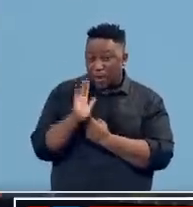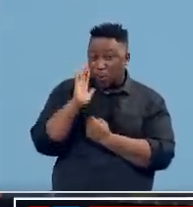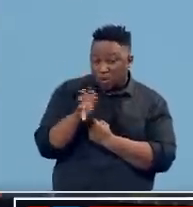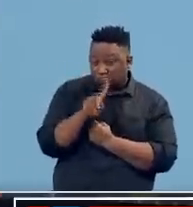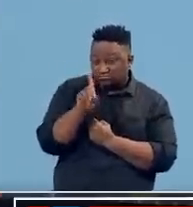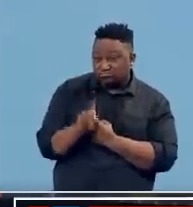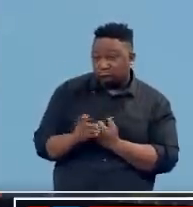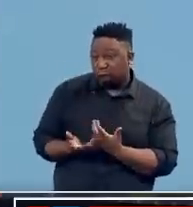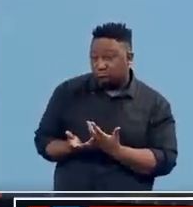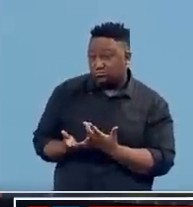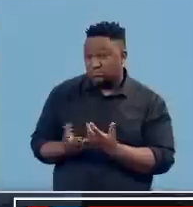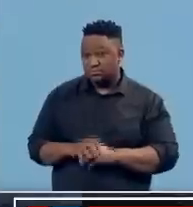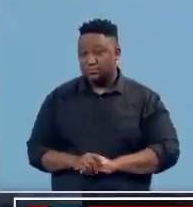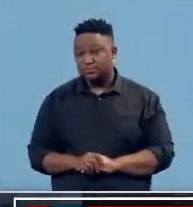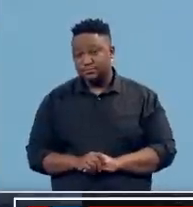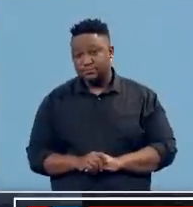aftershocks?